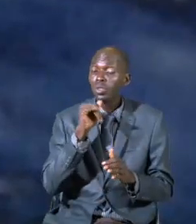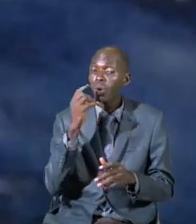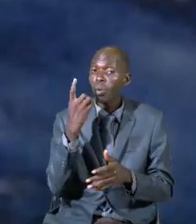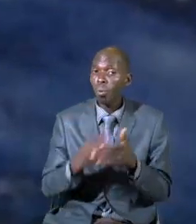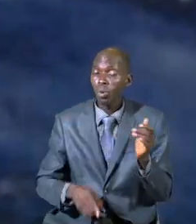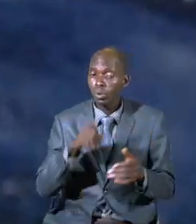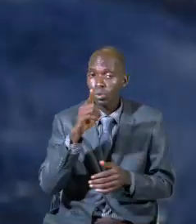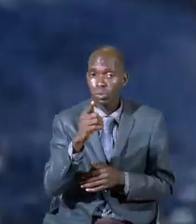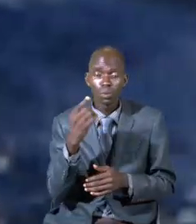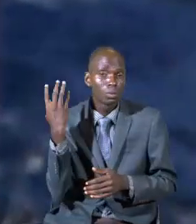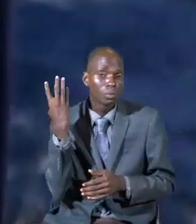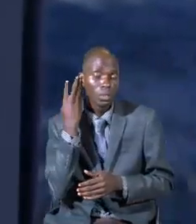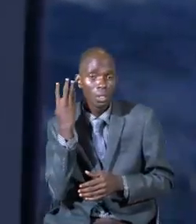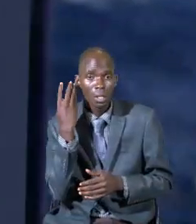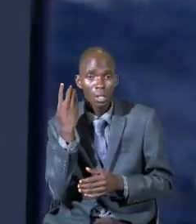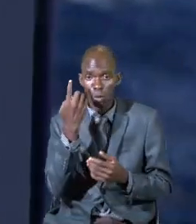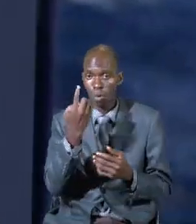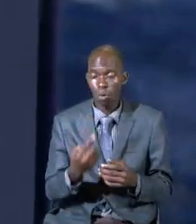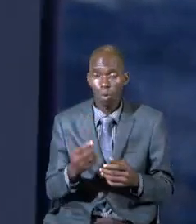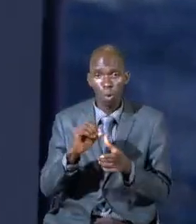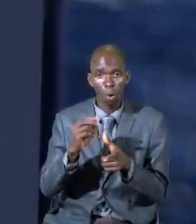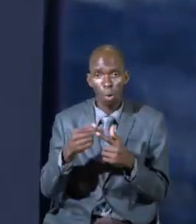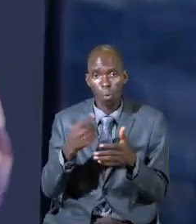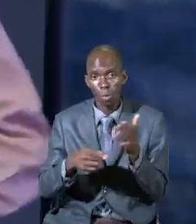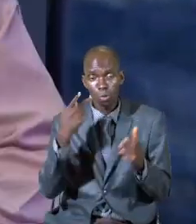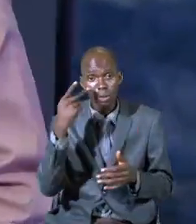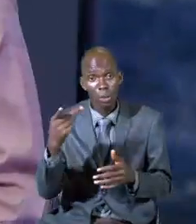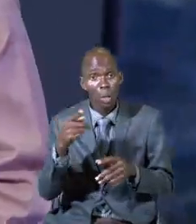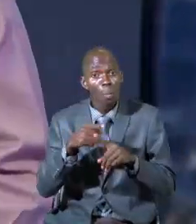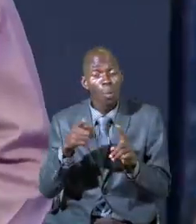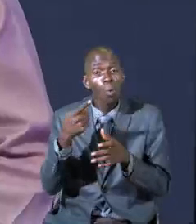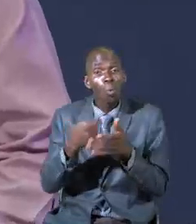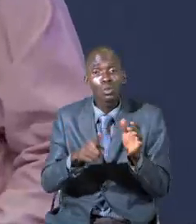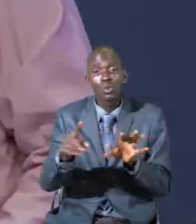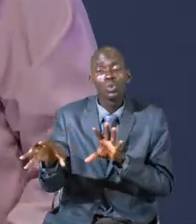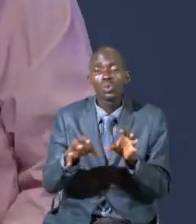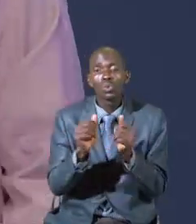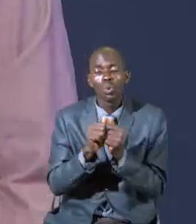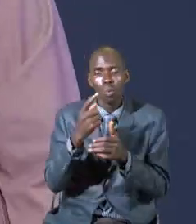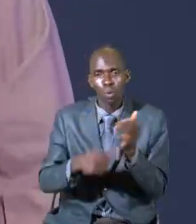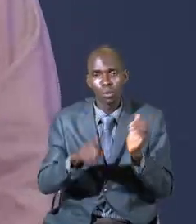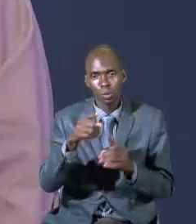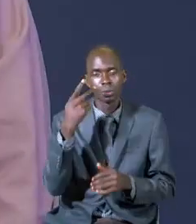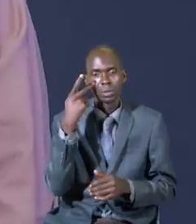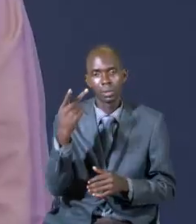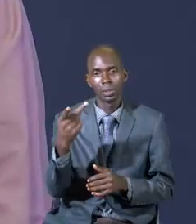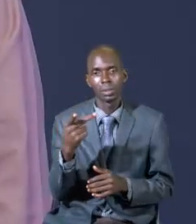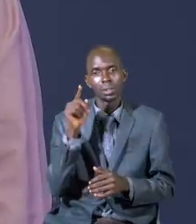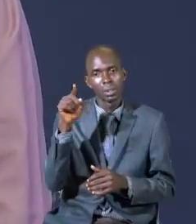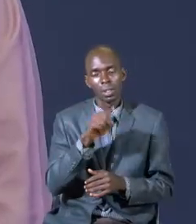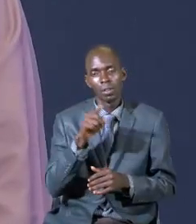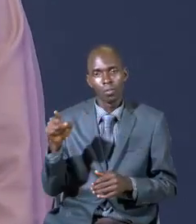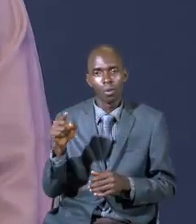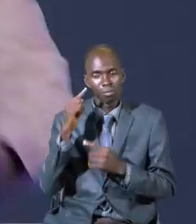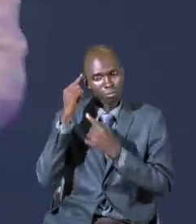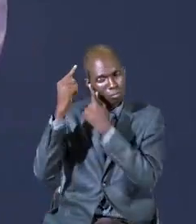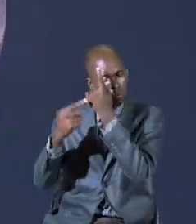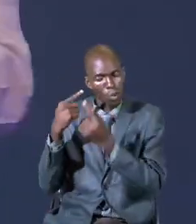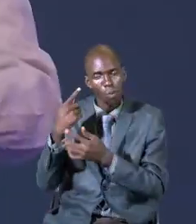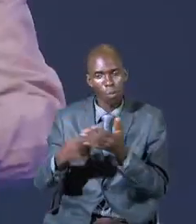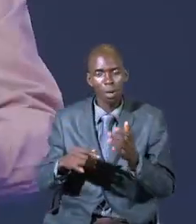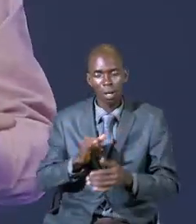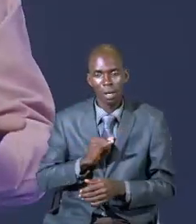hear. Therefore, consider what I say. I heard that, I consider that, I